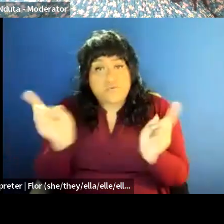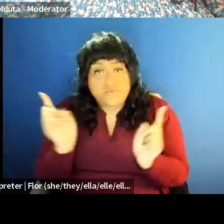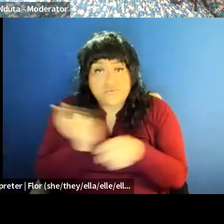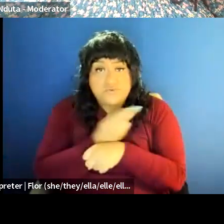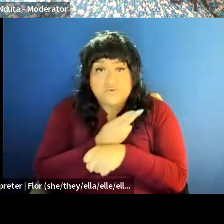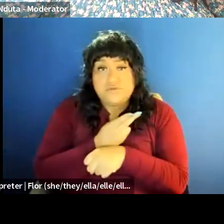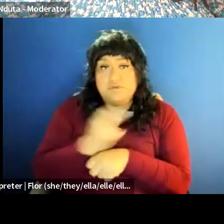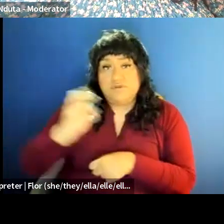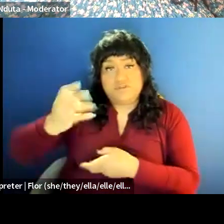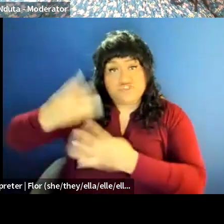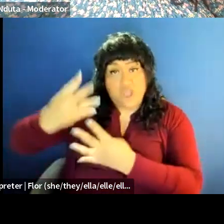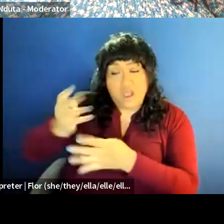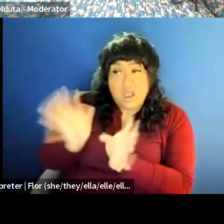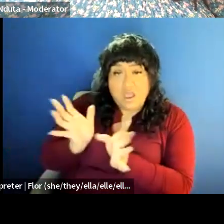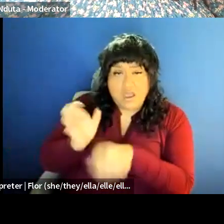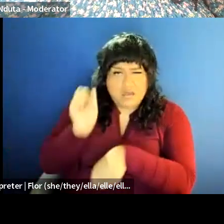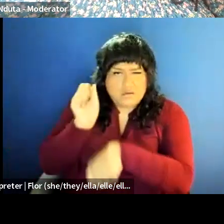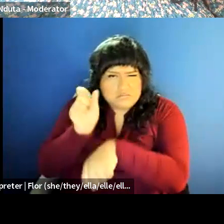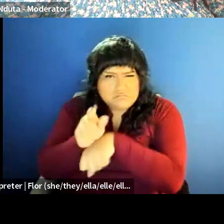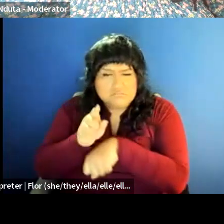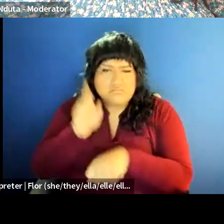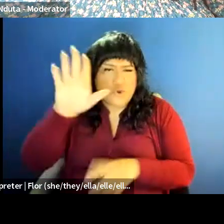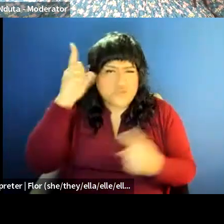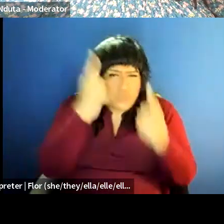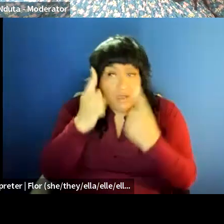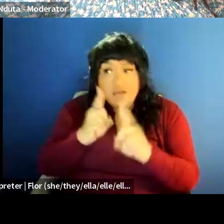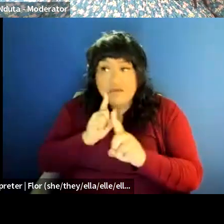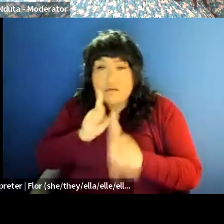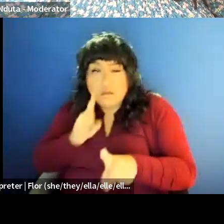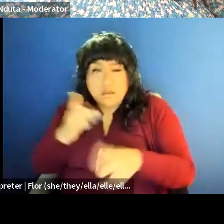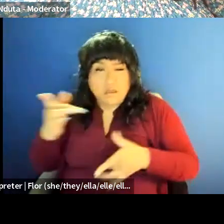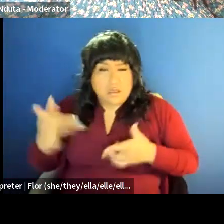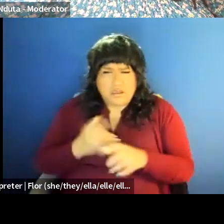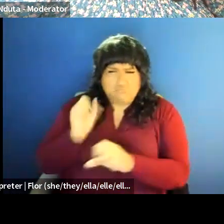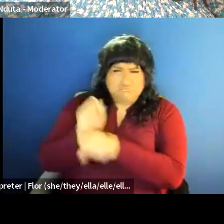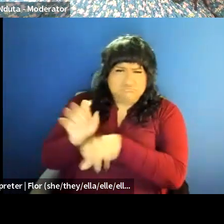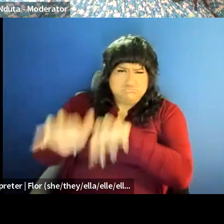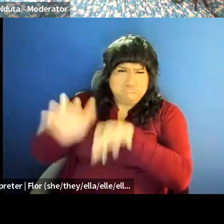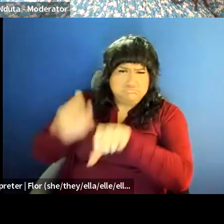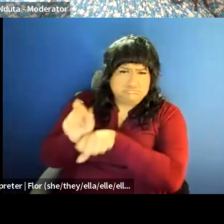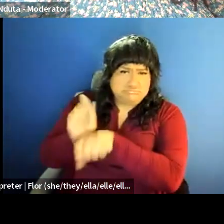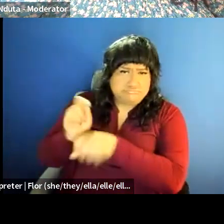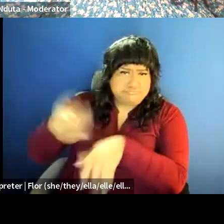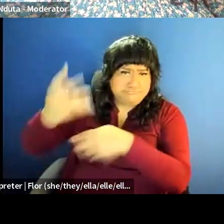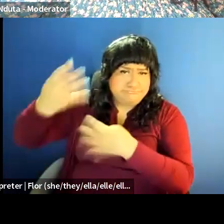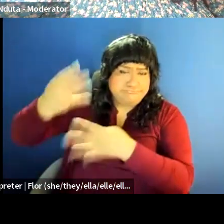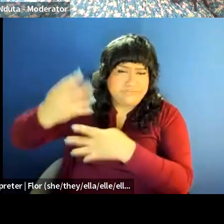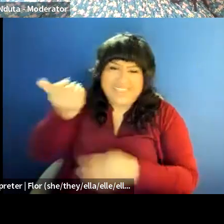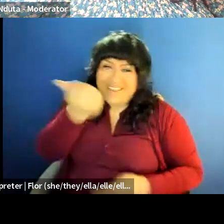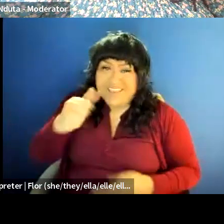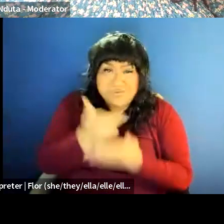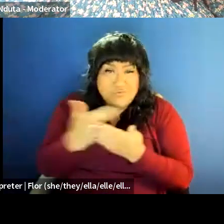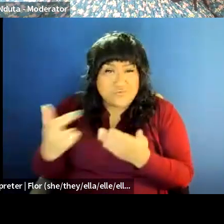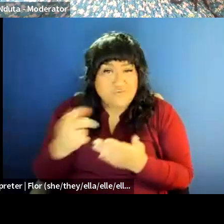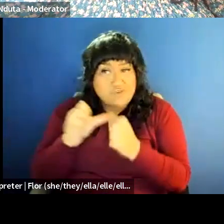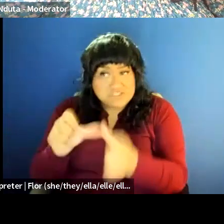your thoughts, your feelings, your reaction, and any resources for continued learning and